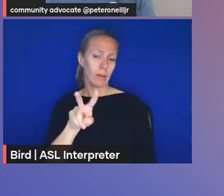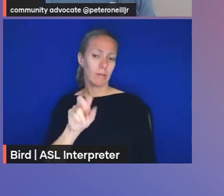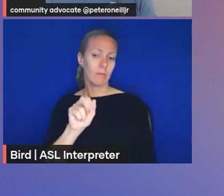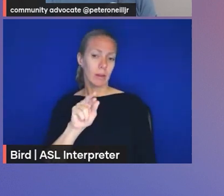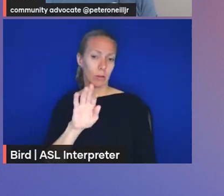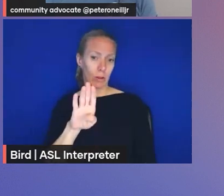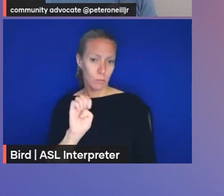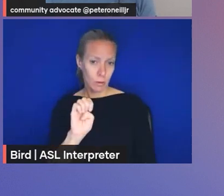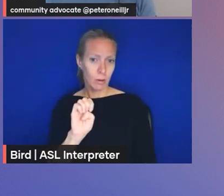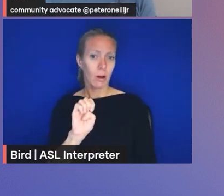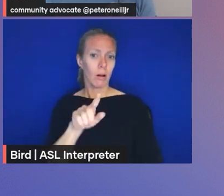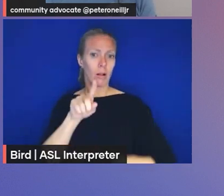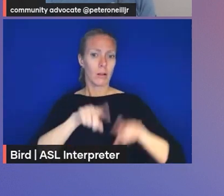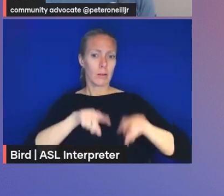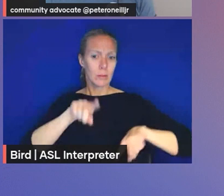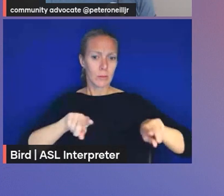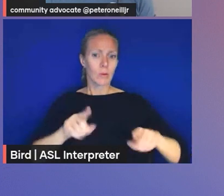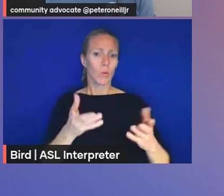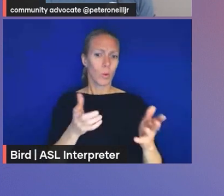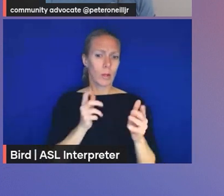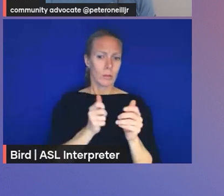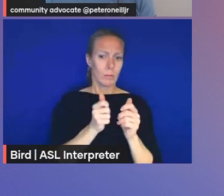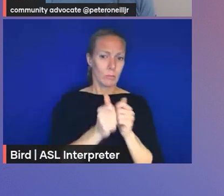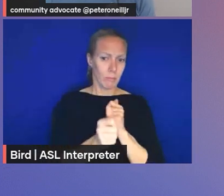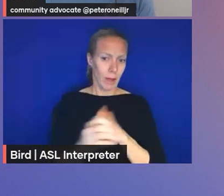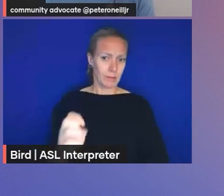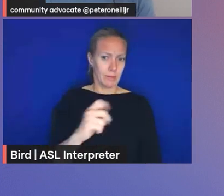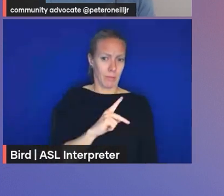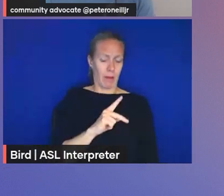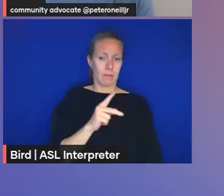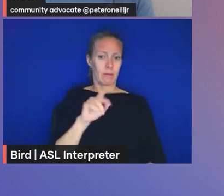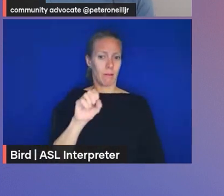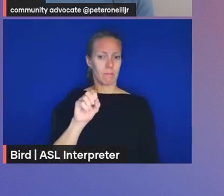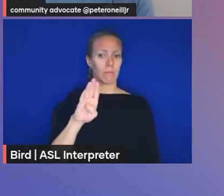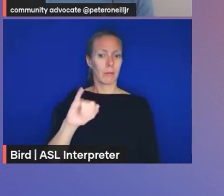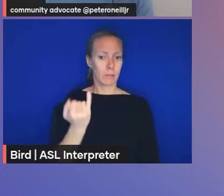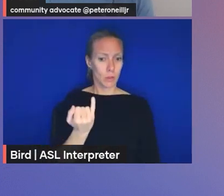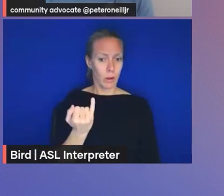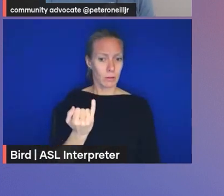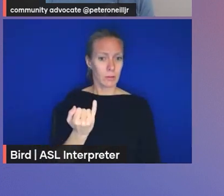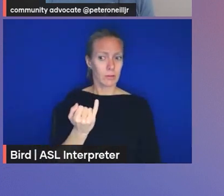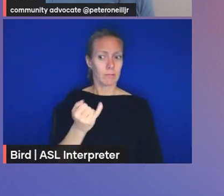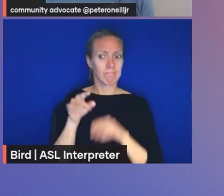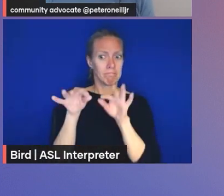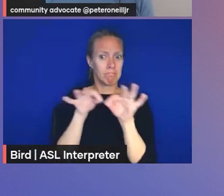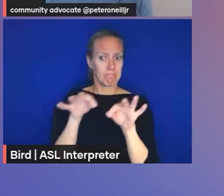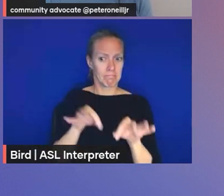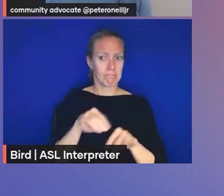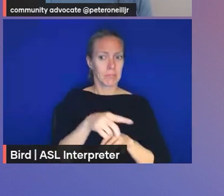going to want to pass back to the object. Say what the problem is.